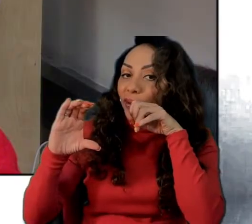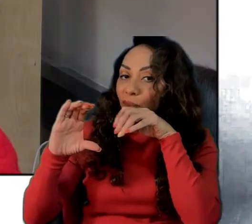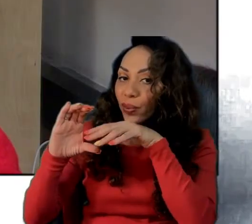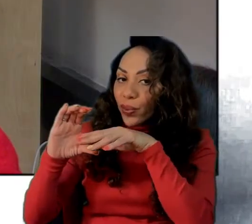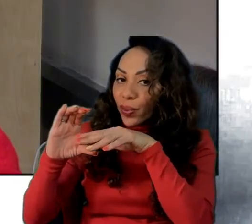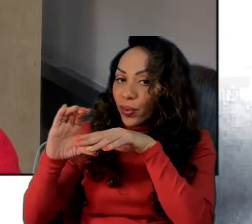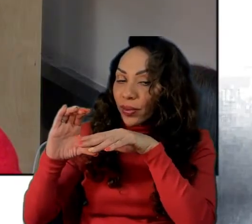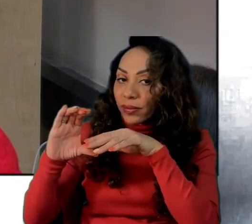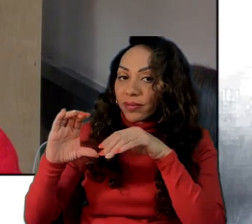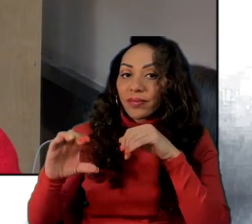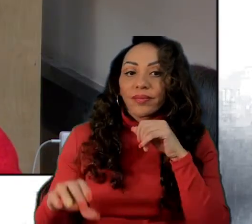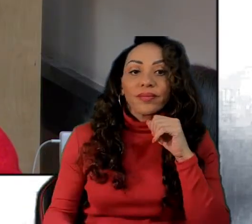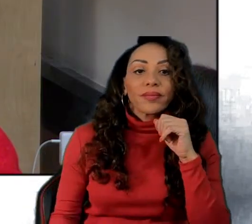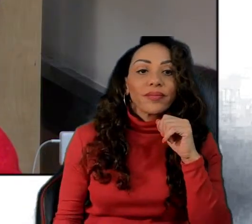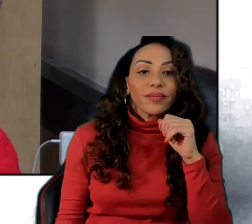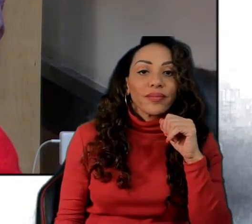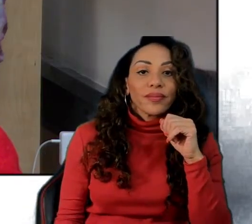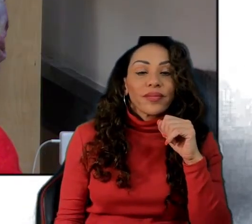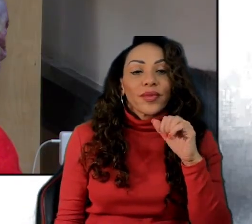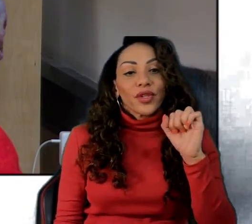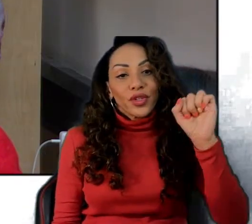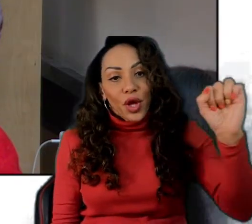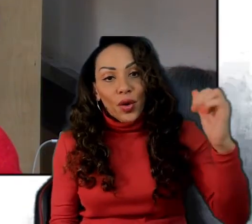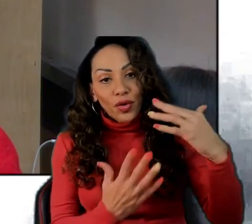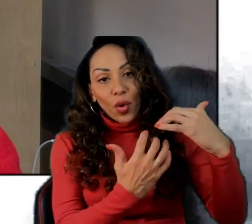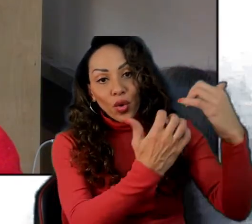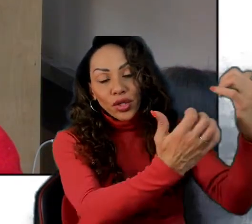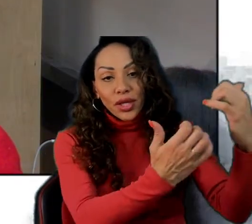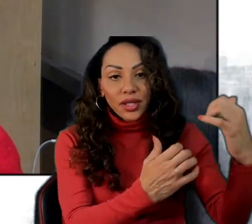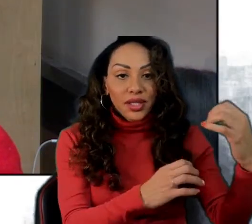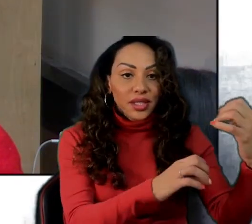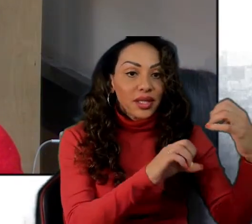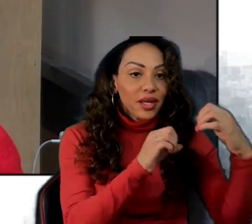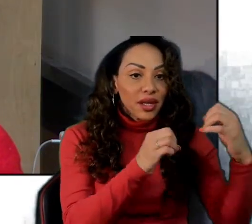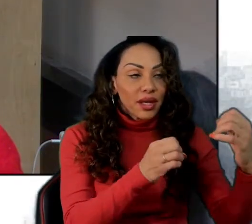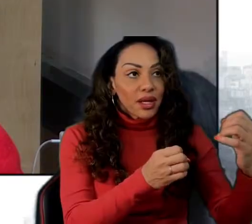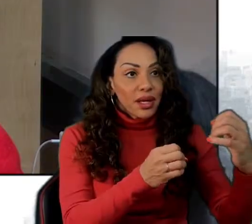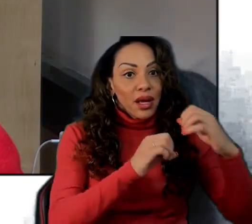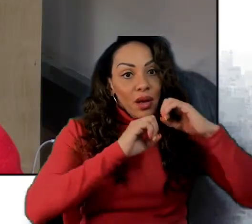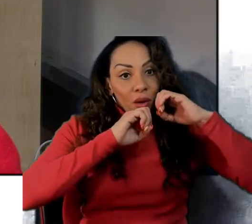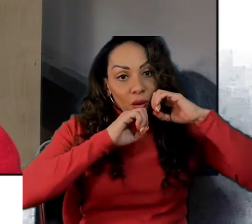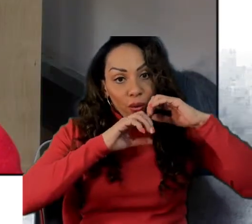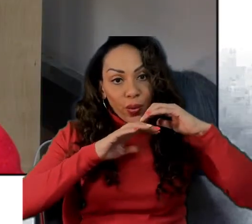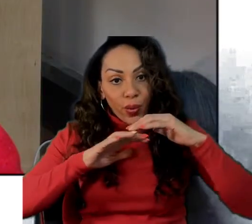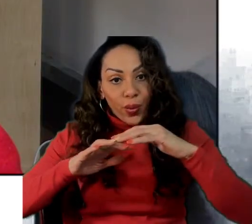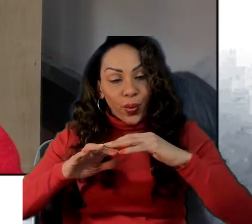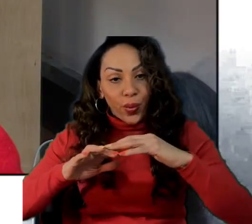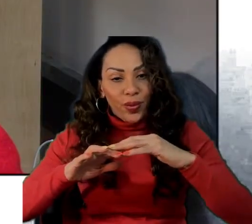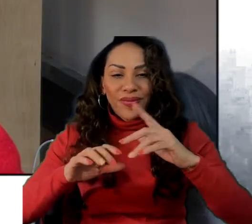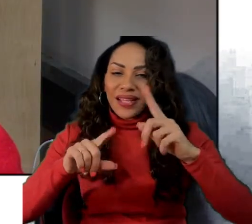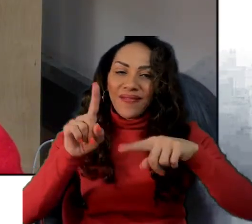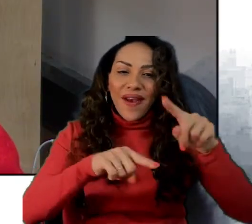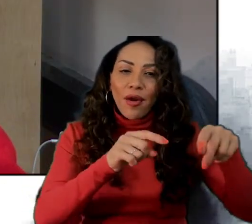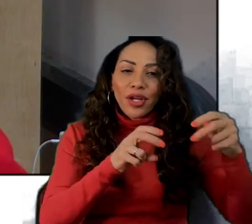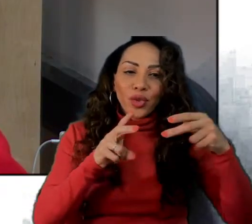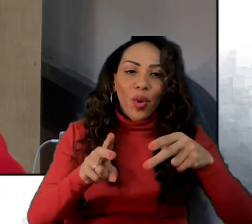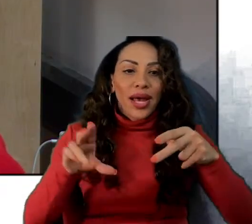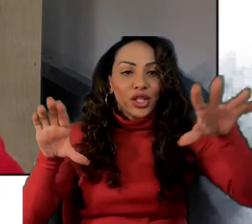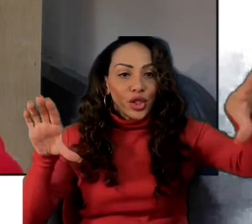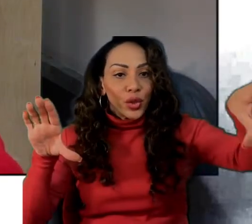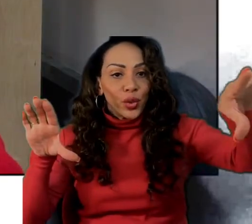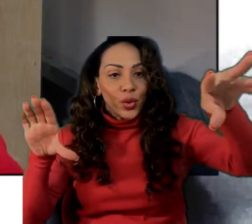audience breath and turning that into some kind of input for a system. And I